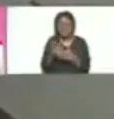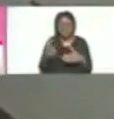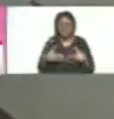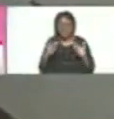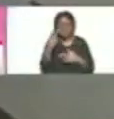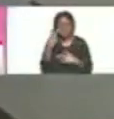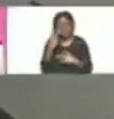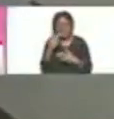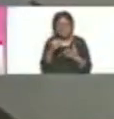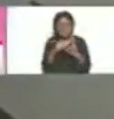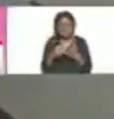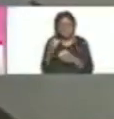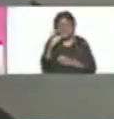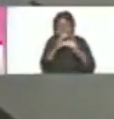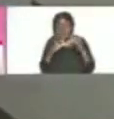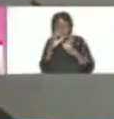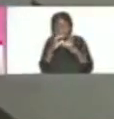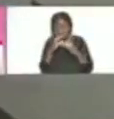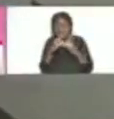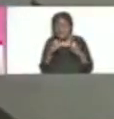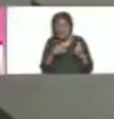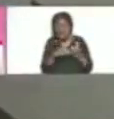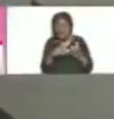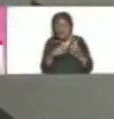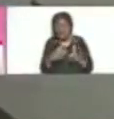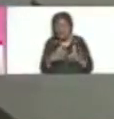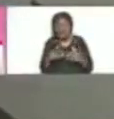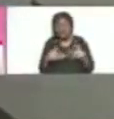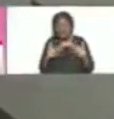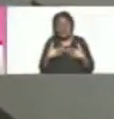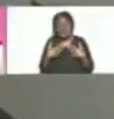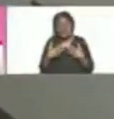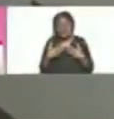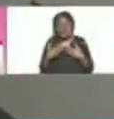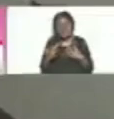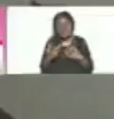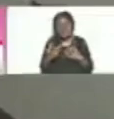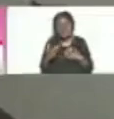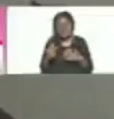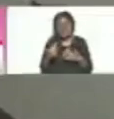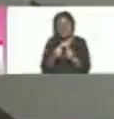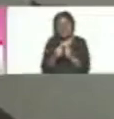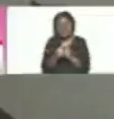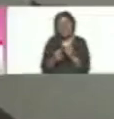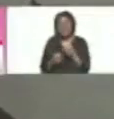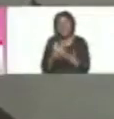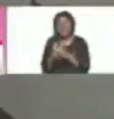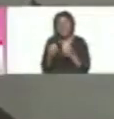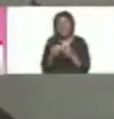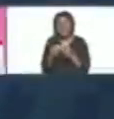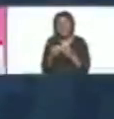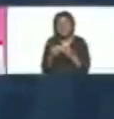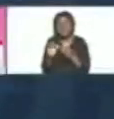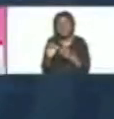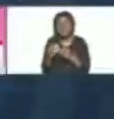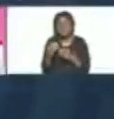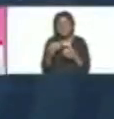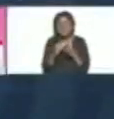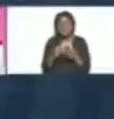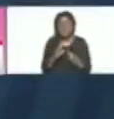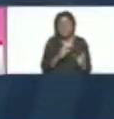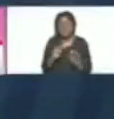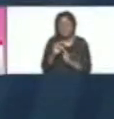students seek counseling. We're really happy to listen to the growth of the Student Government Association. And I don't know if you've spoken to them, but they have some